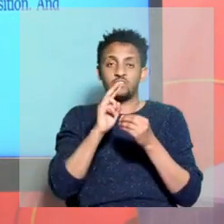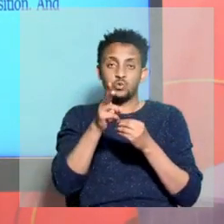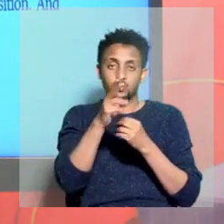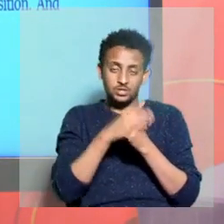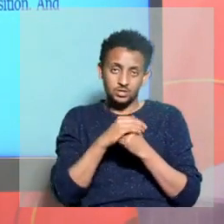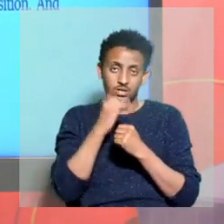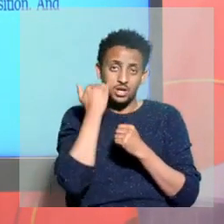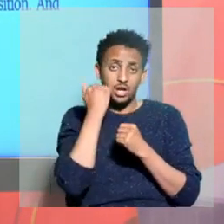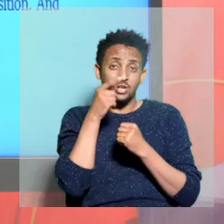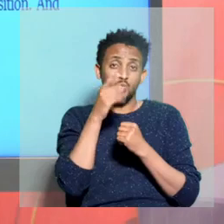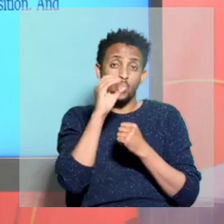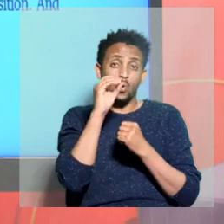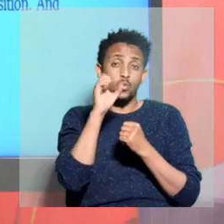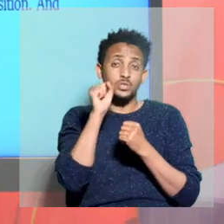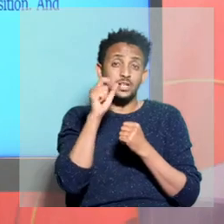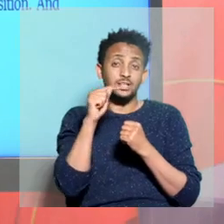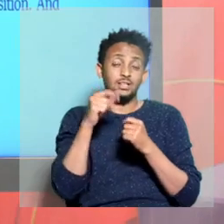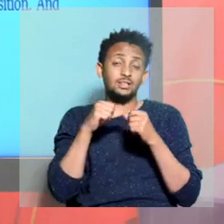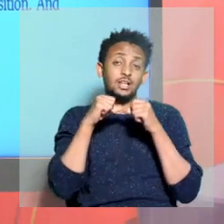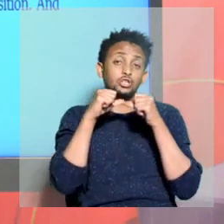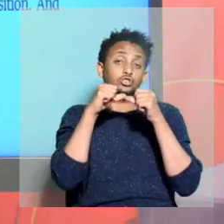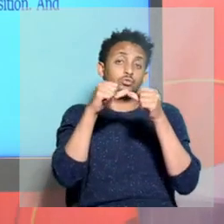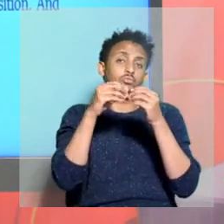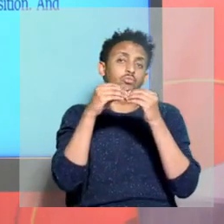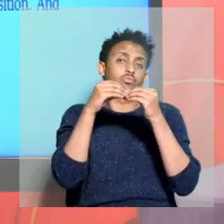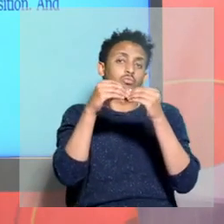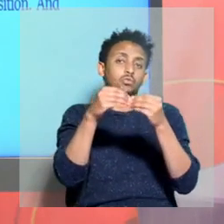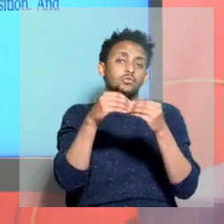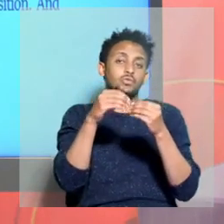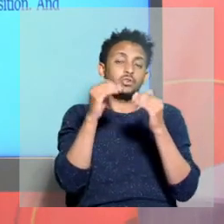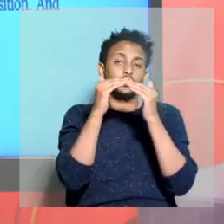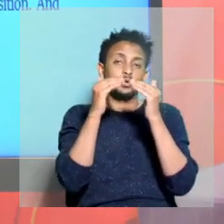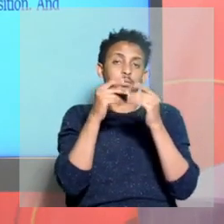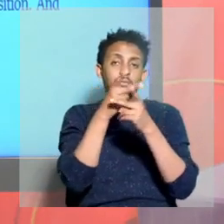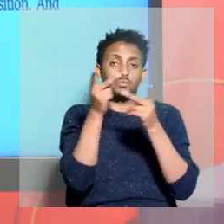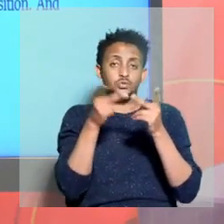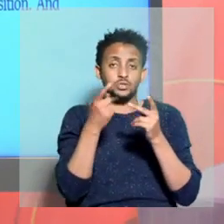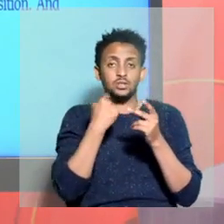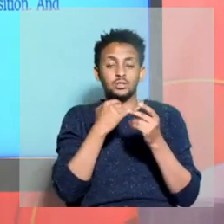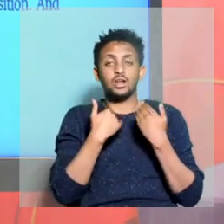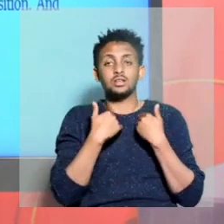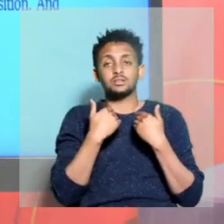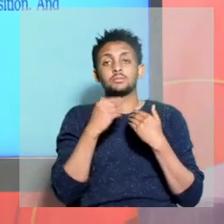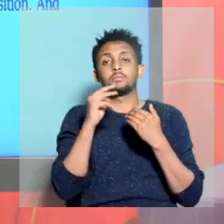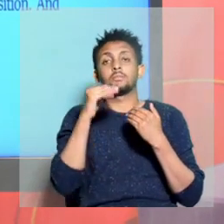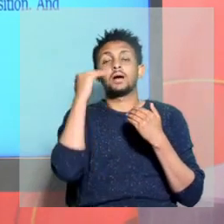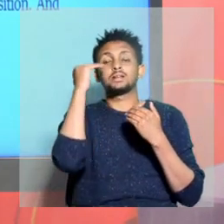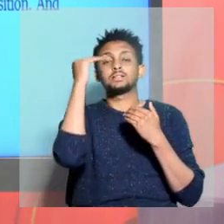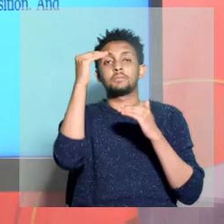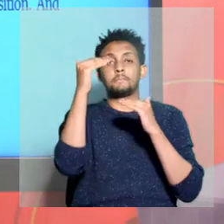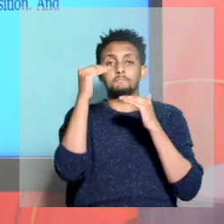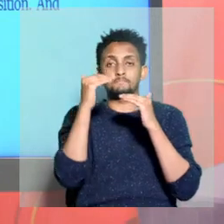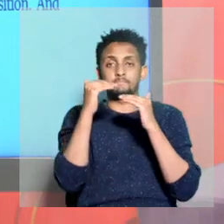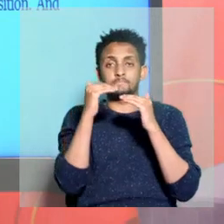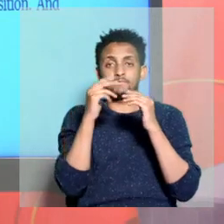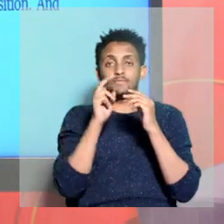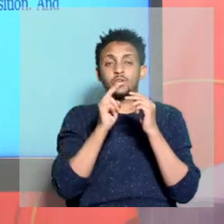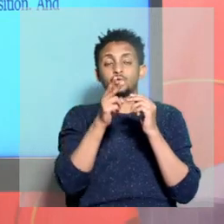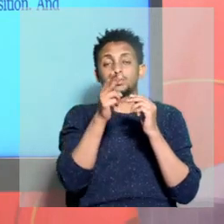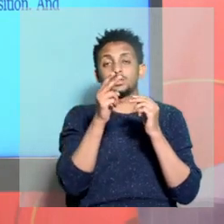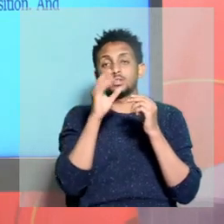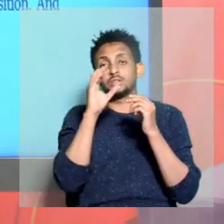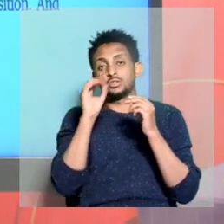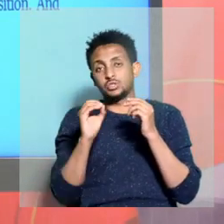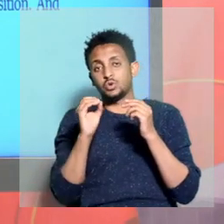velocity. So as oscillators tending to move and reach at equilibrium position, it has a maximum velocity, but it has